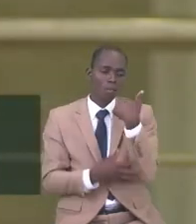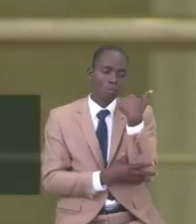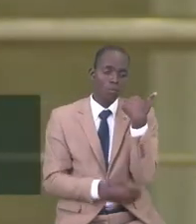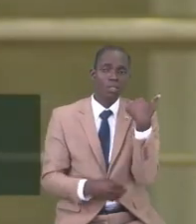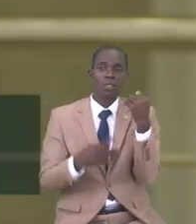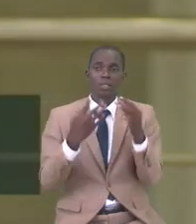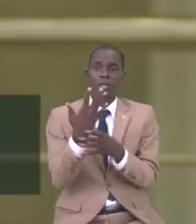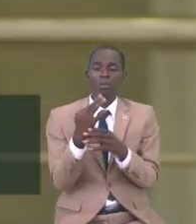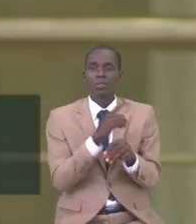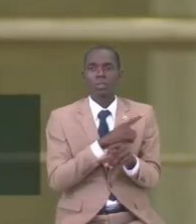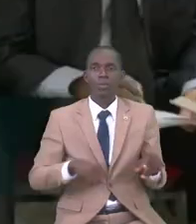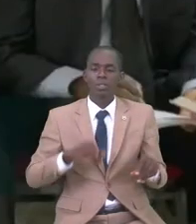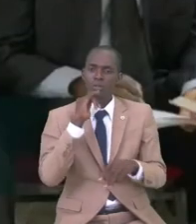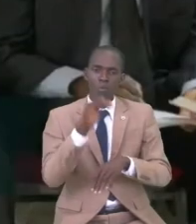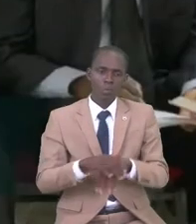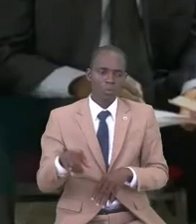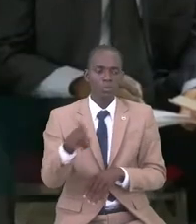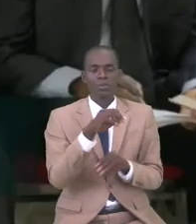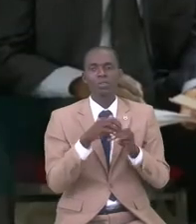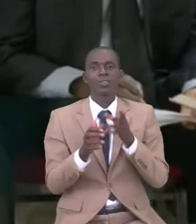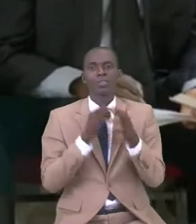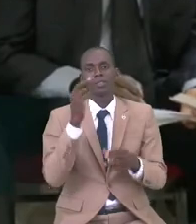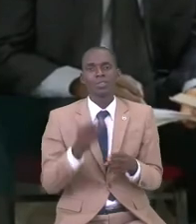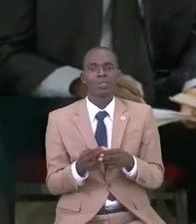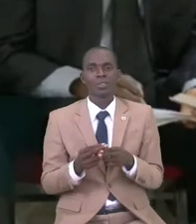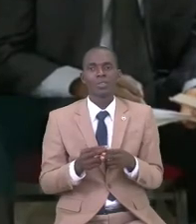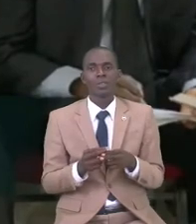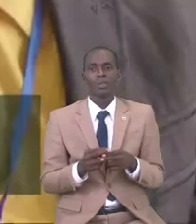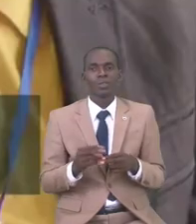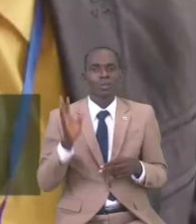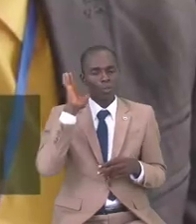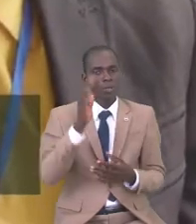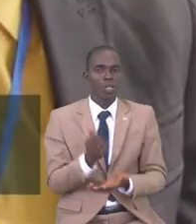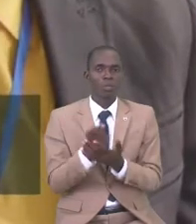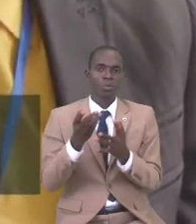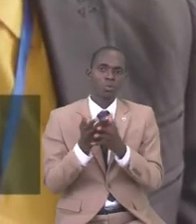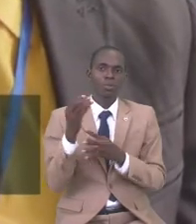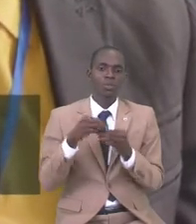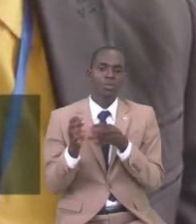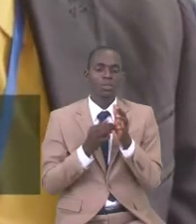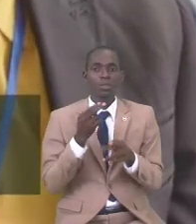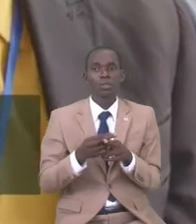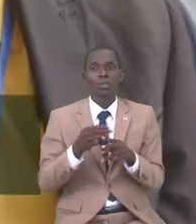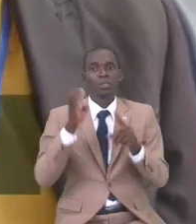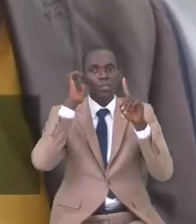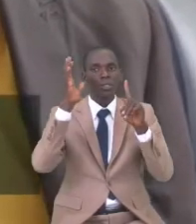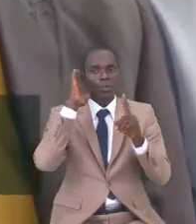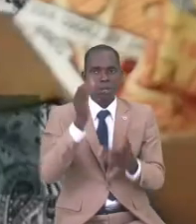of the Lord is upon you. Amen. He will see you through. Amen. He will see me